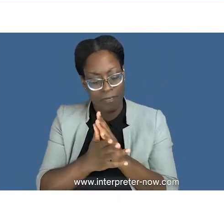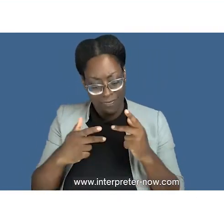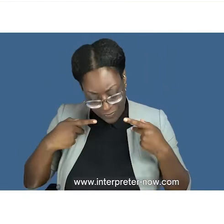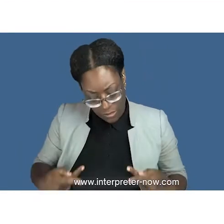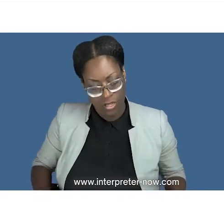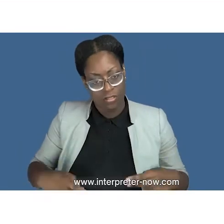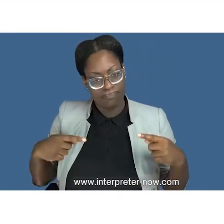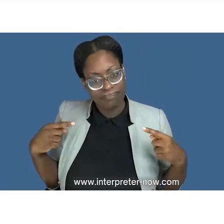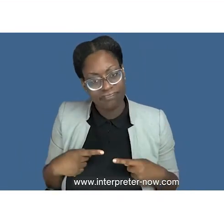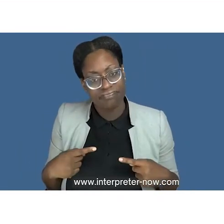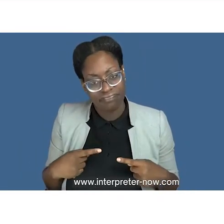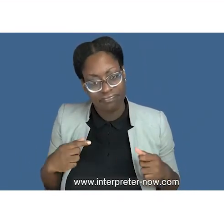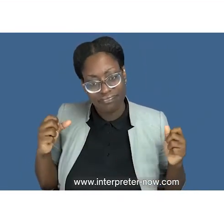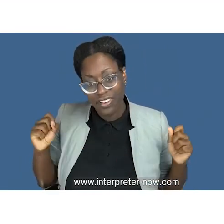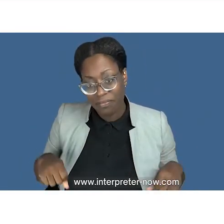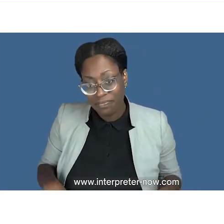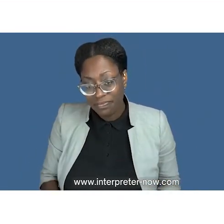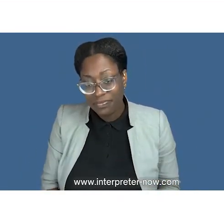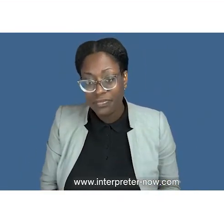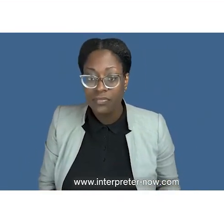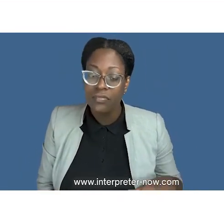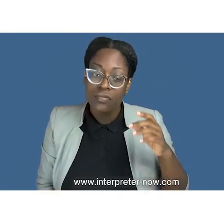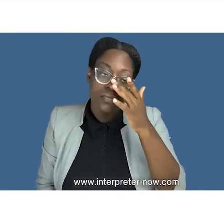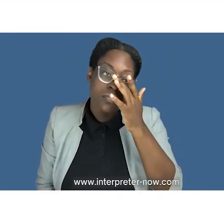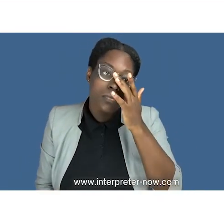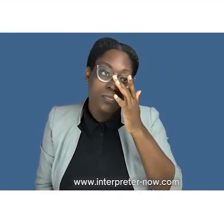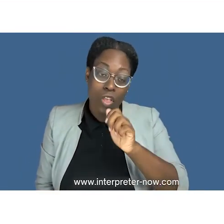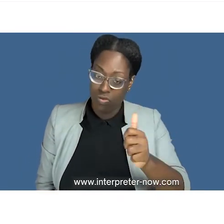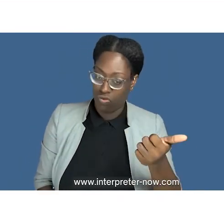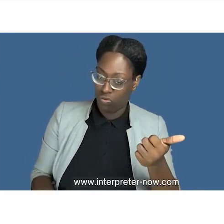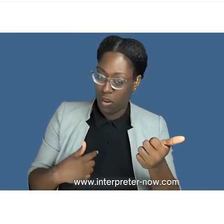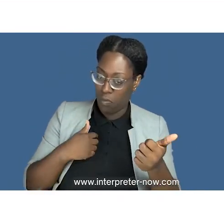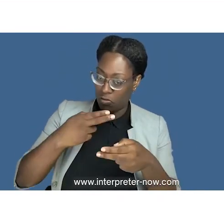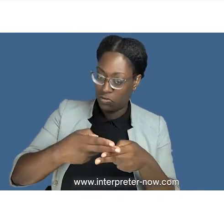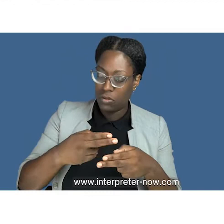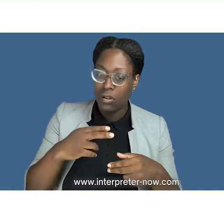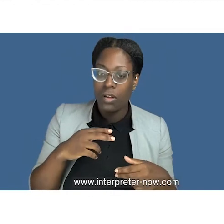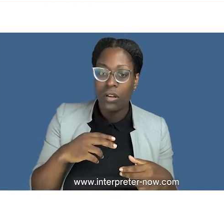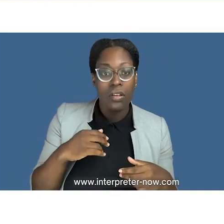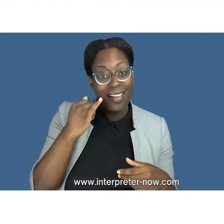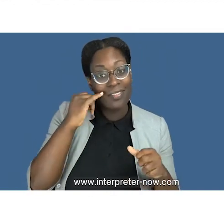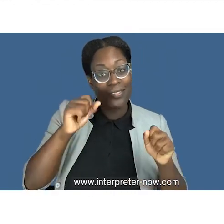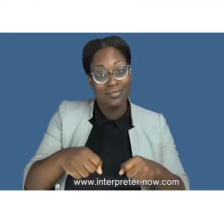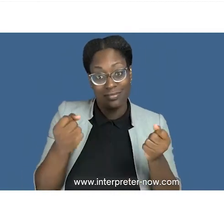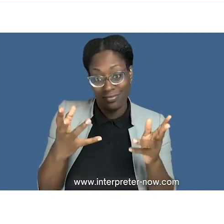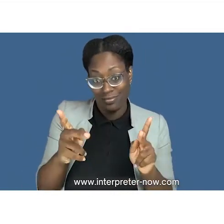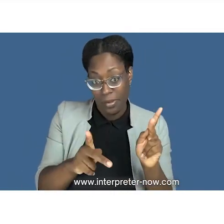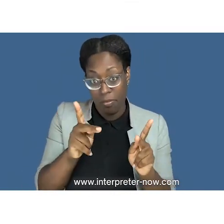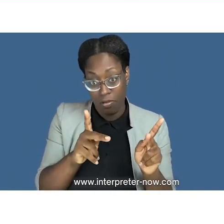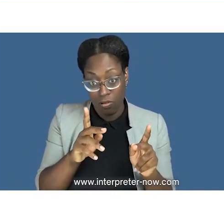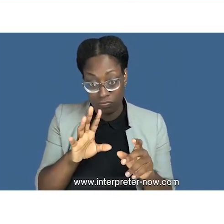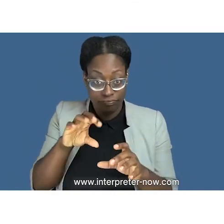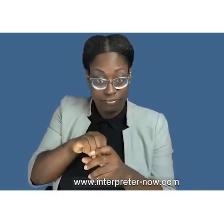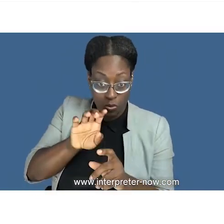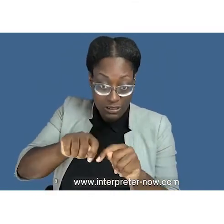into trauma in our physical beings. And then this is the second I would say is if you can work with